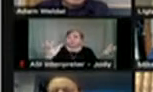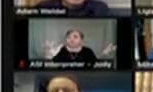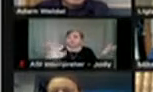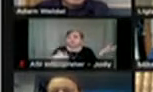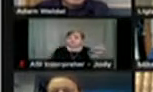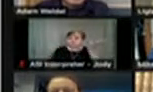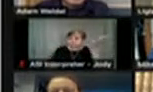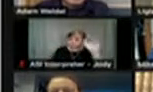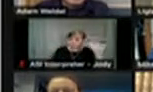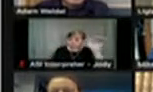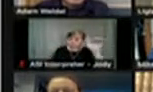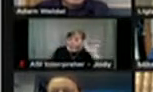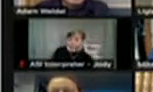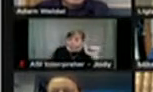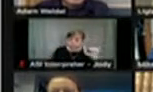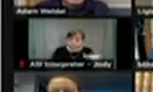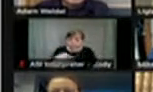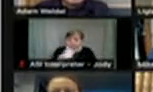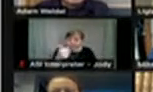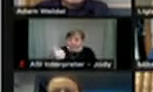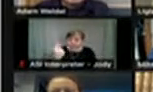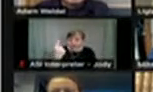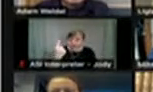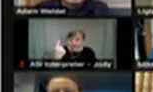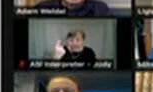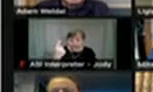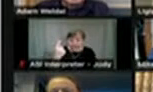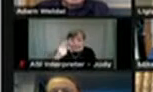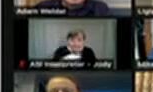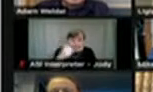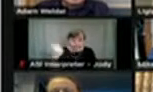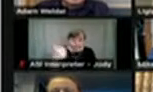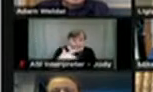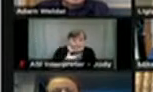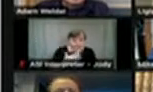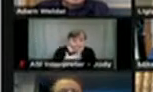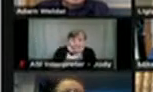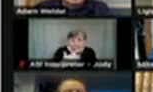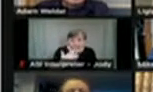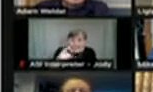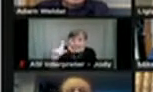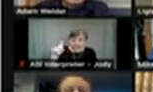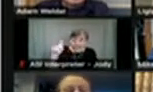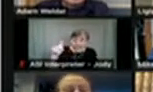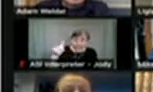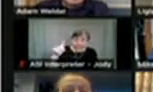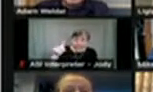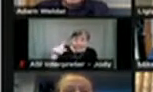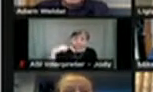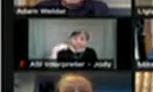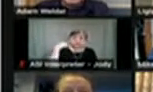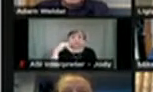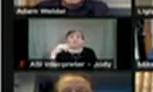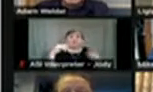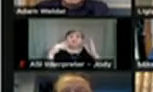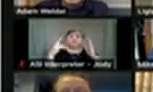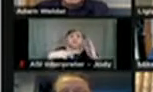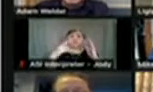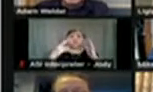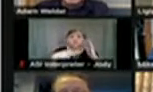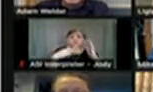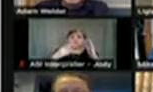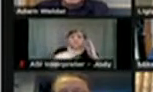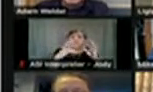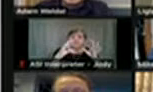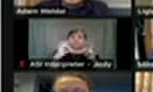to weigh in on this? Because I presume Face masks or face coverings will not be required when